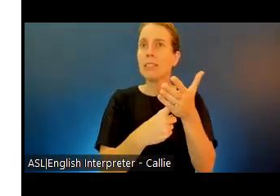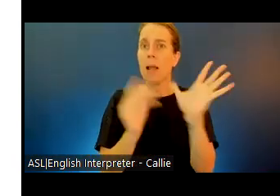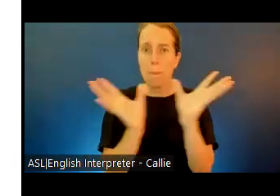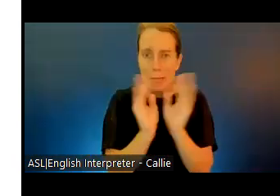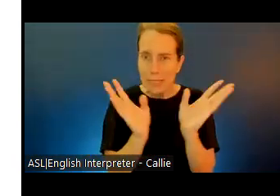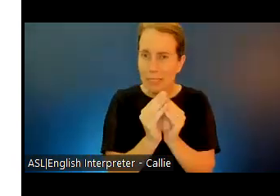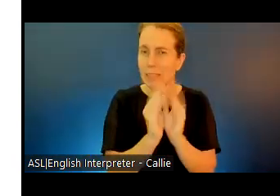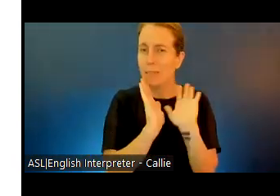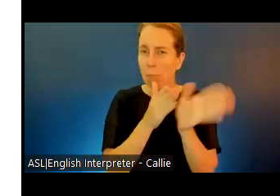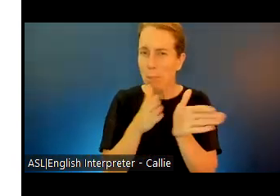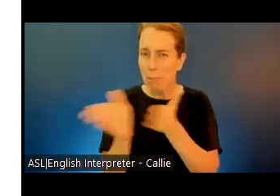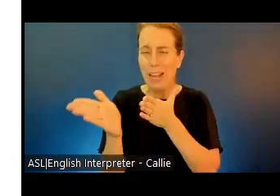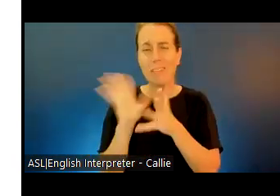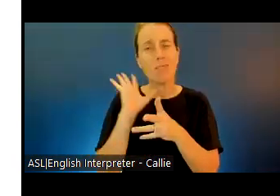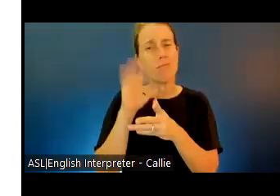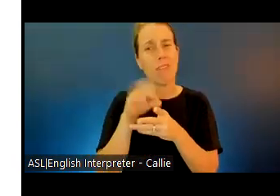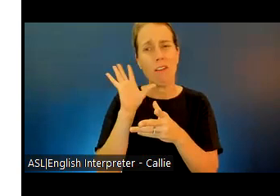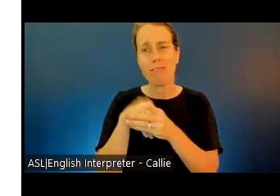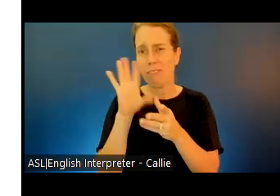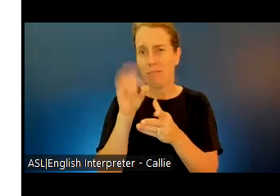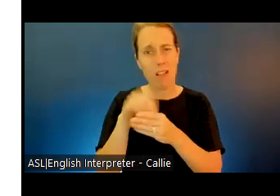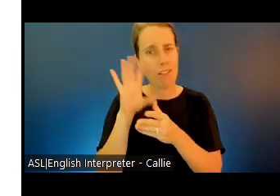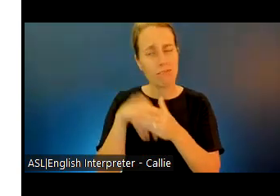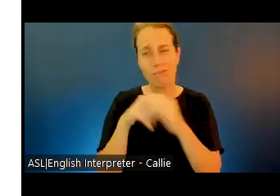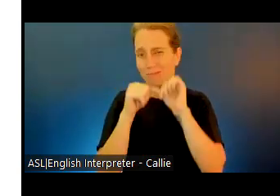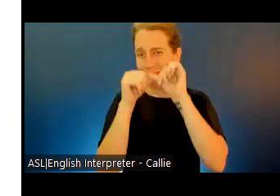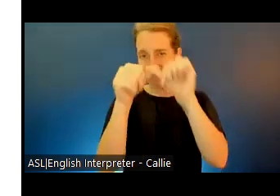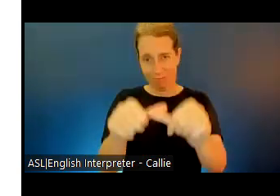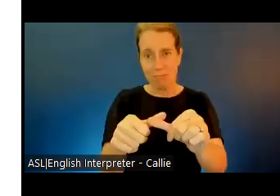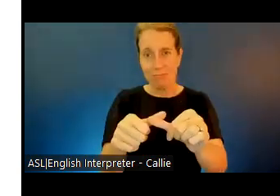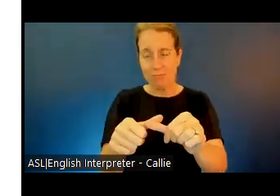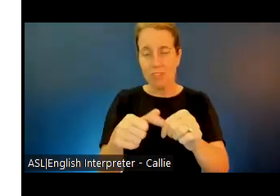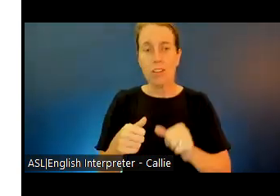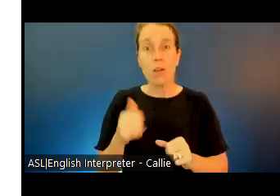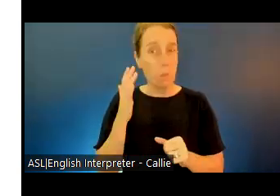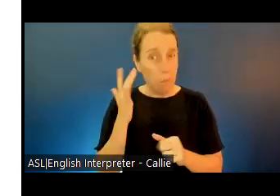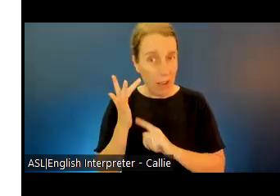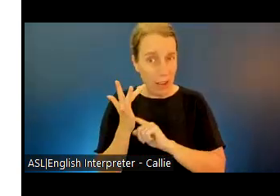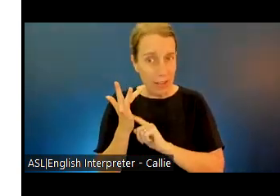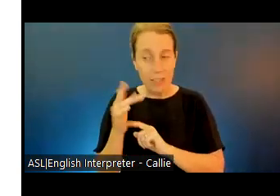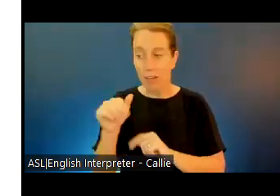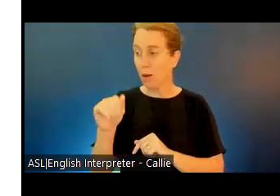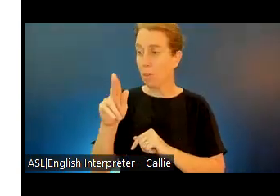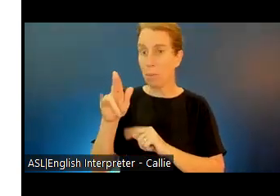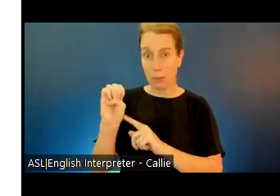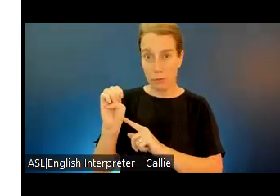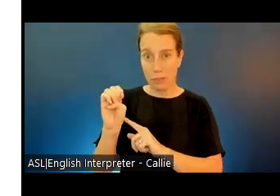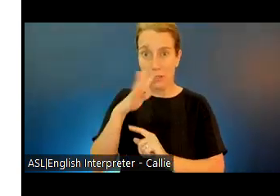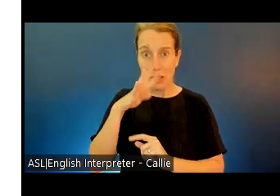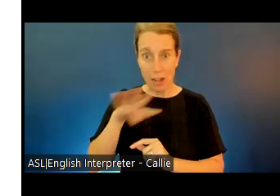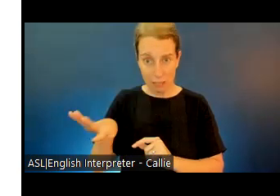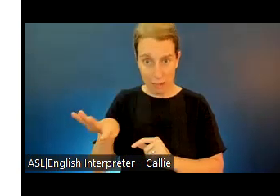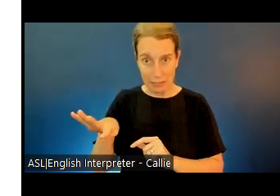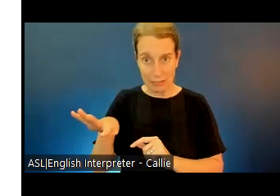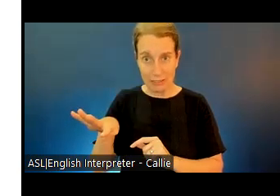sorts of things. Those can be huge steps to prevent abuse and neglect from happening to an